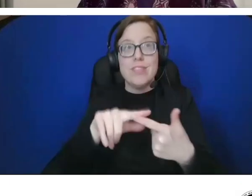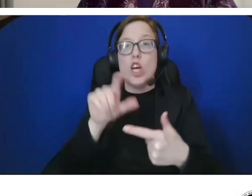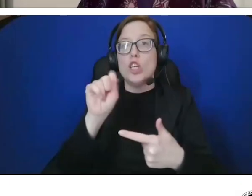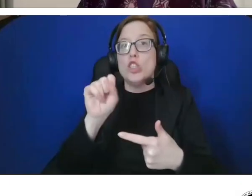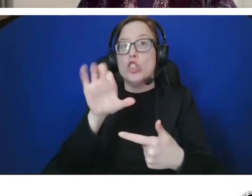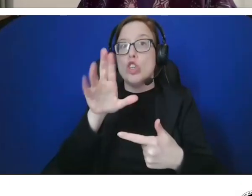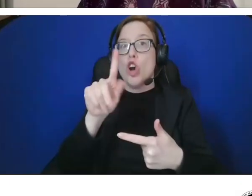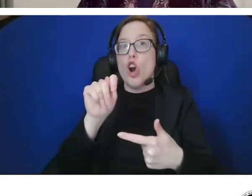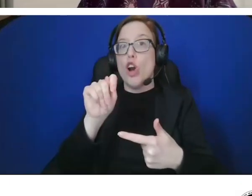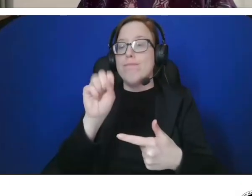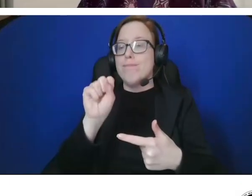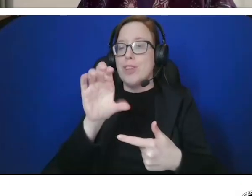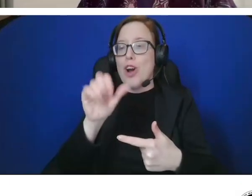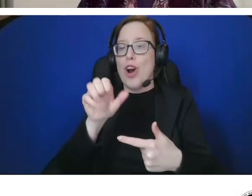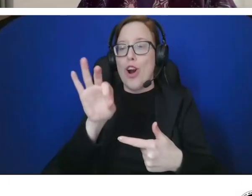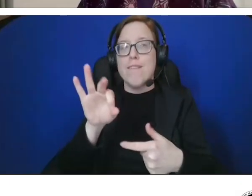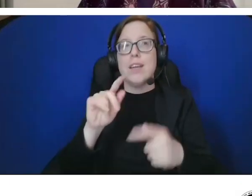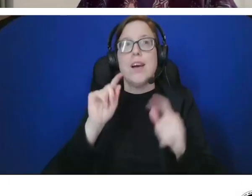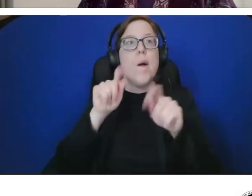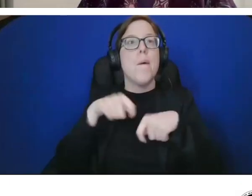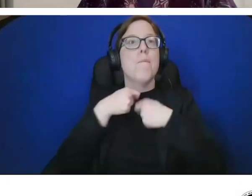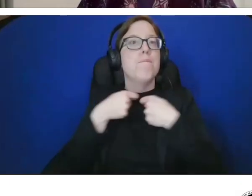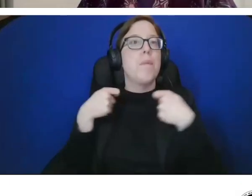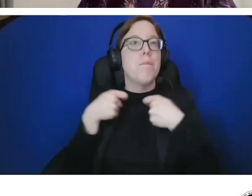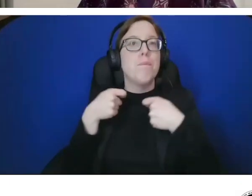scarf, which is a ribbon tied in a bow.